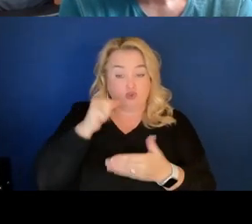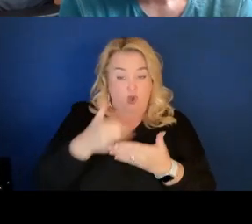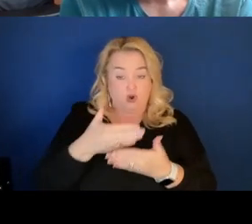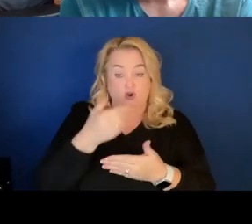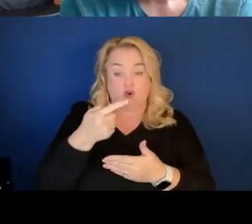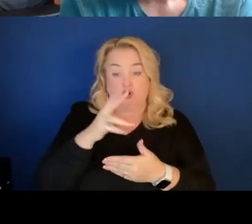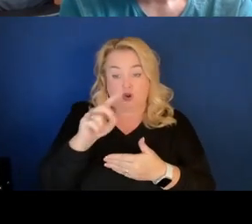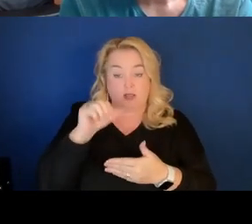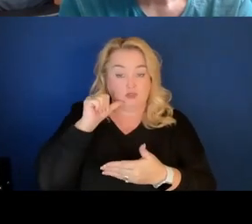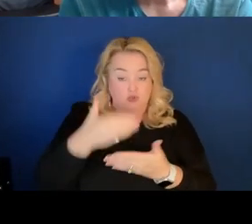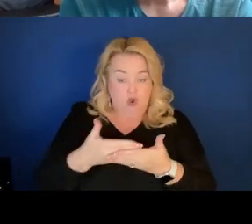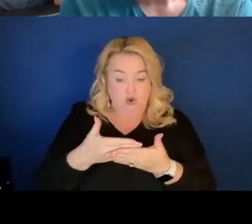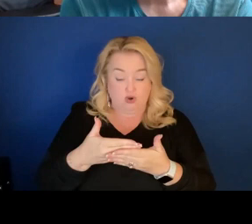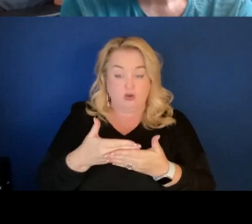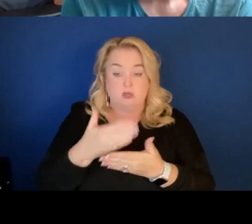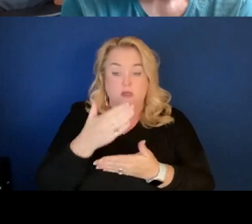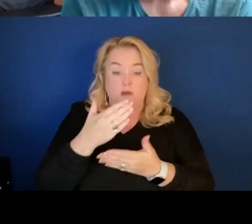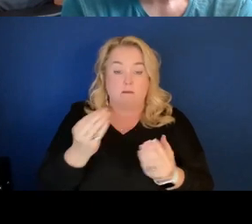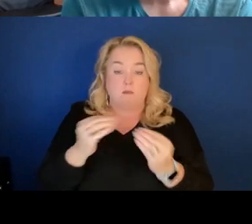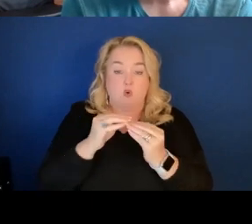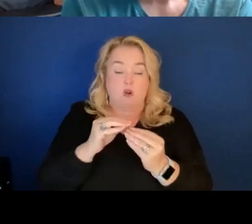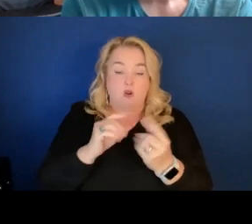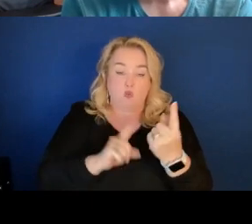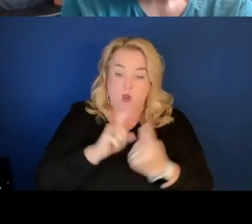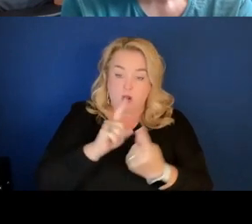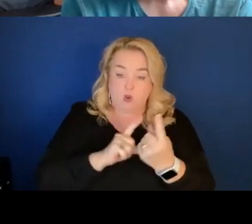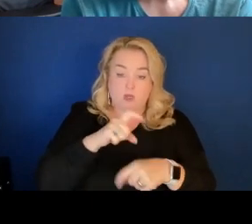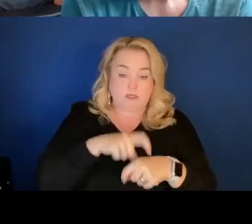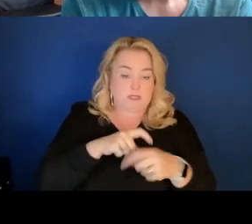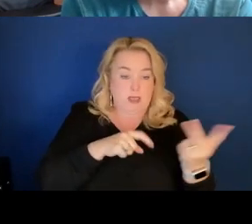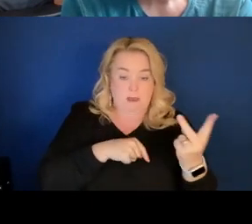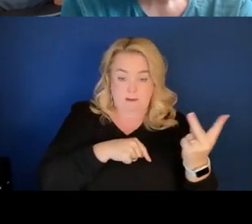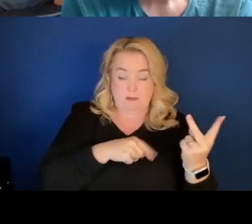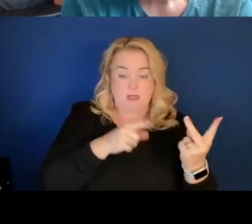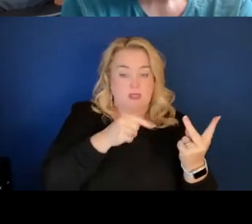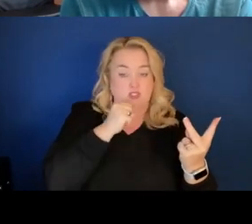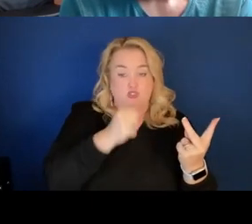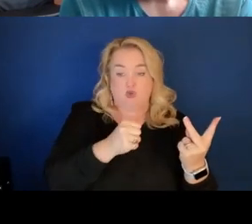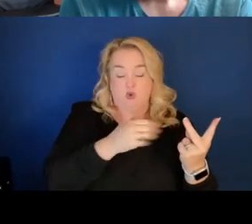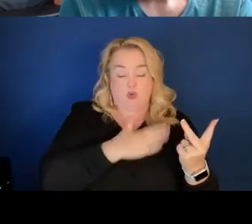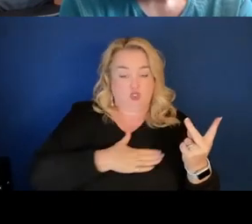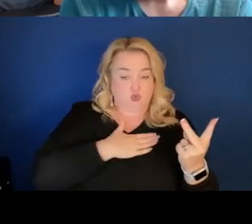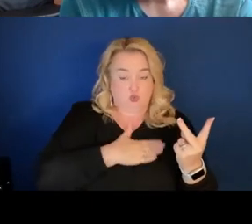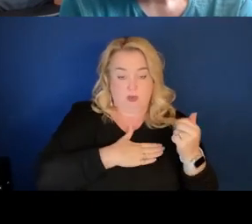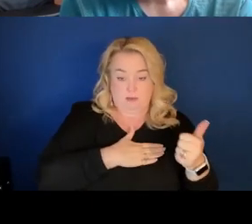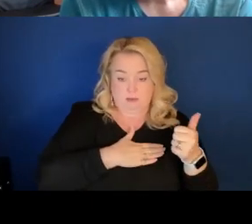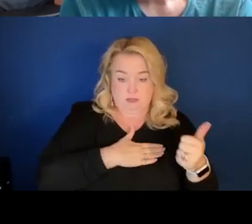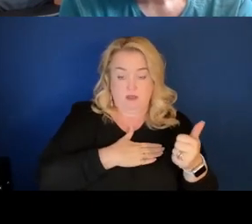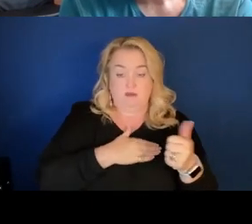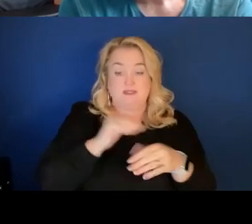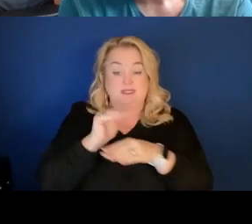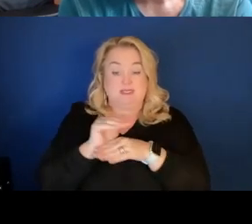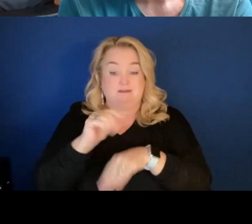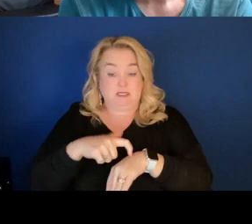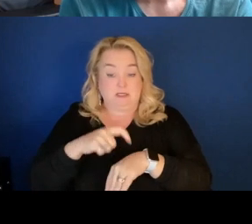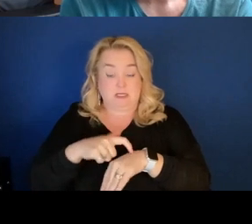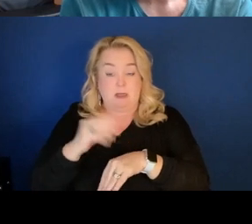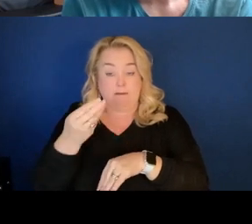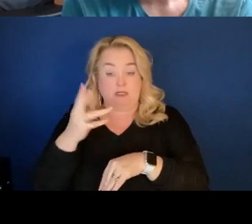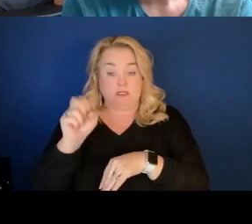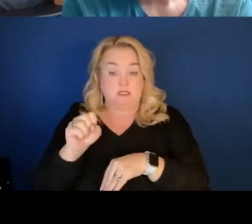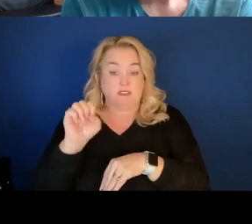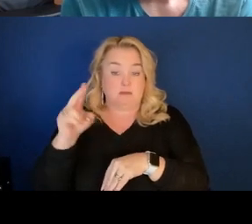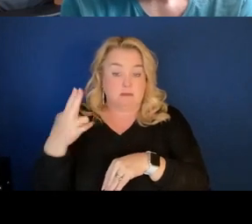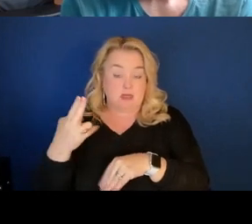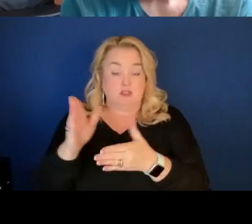an opportunity for some one-on-one time that they don't necessarily get to enjoy otherwise. And in the evening, Mrs. Smith has something to share